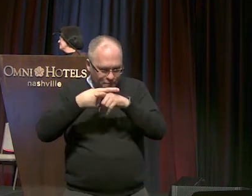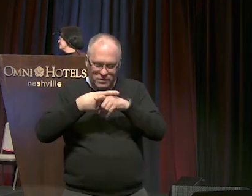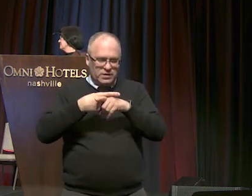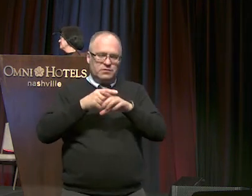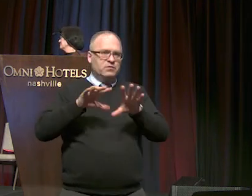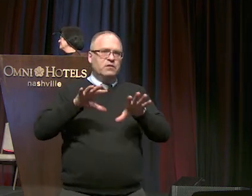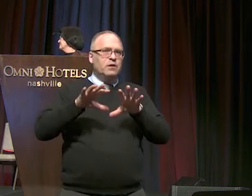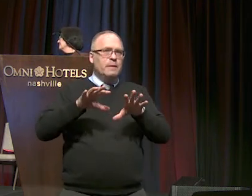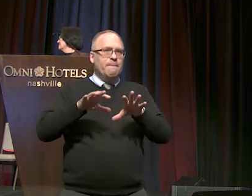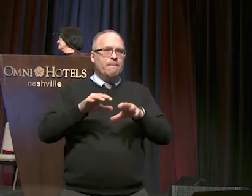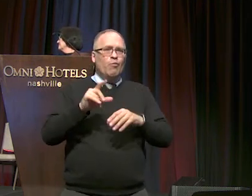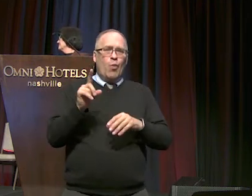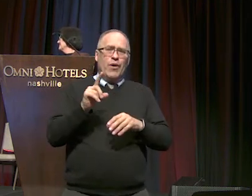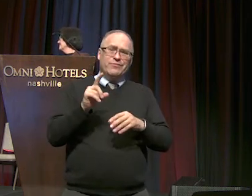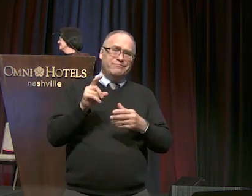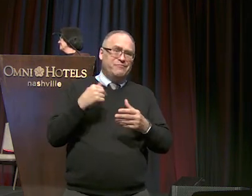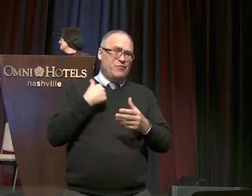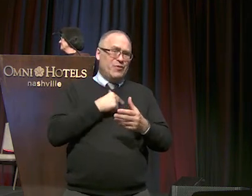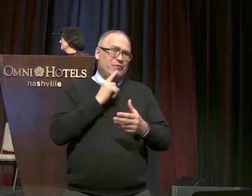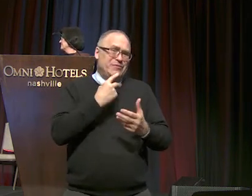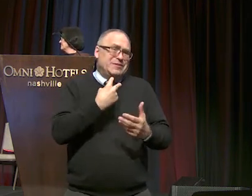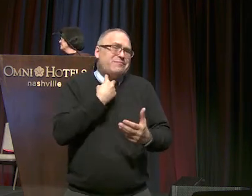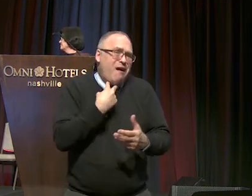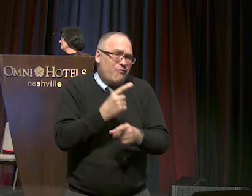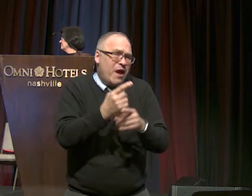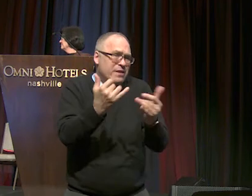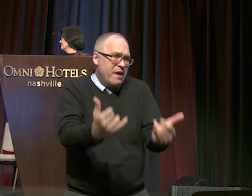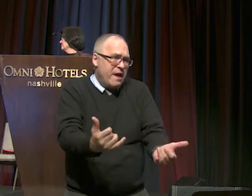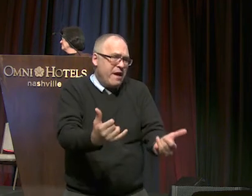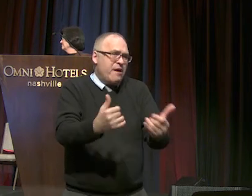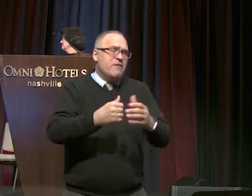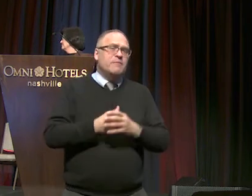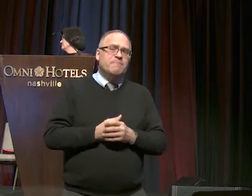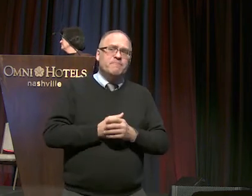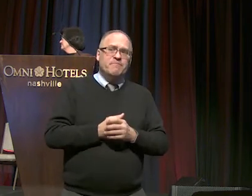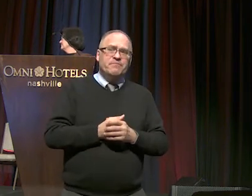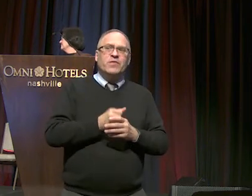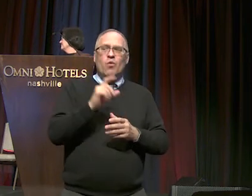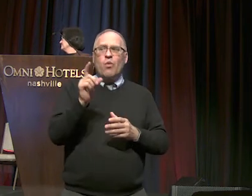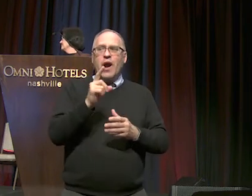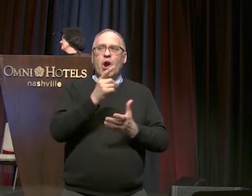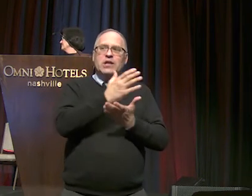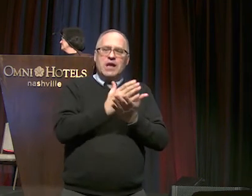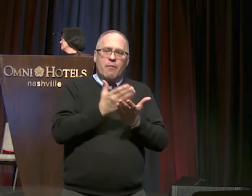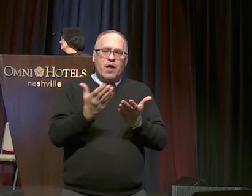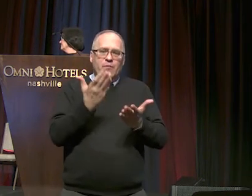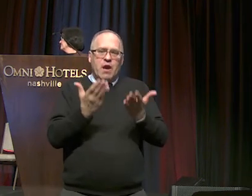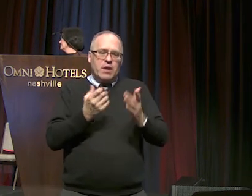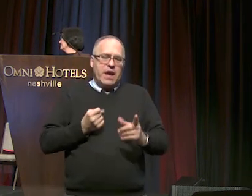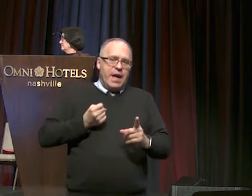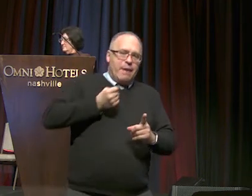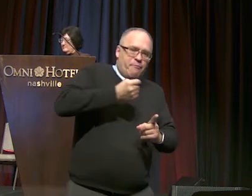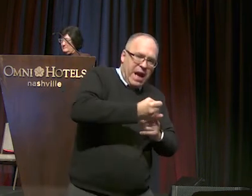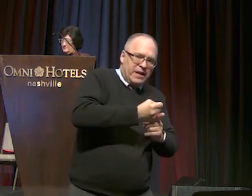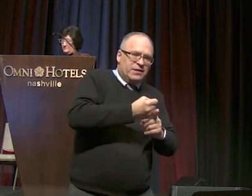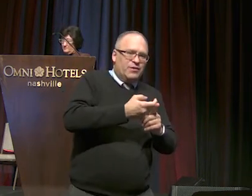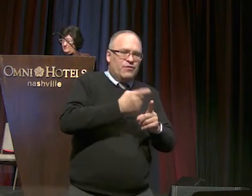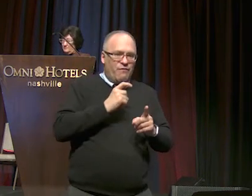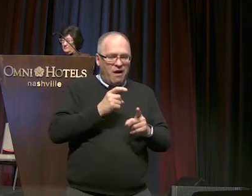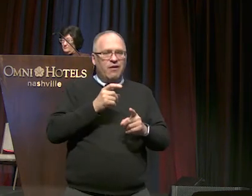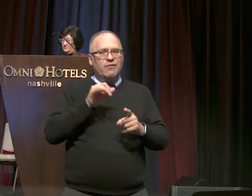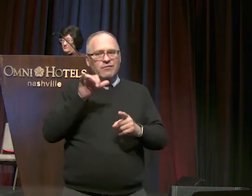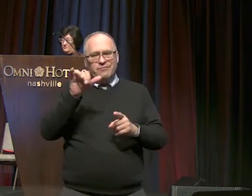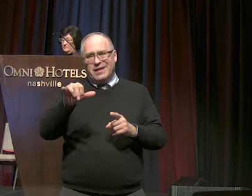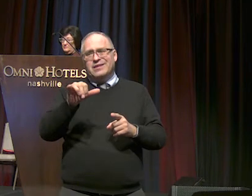of stuckness that will be impacted by this legislation. This has